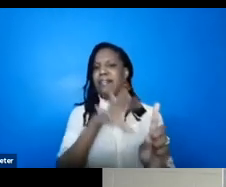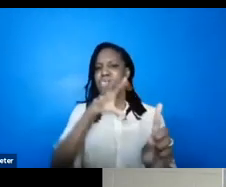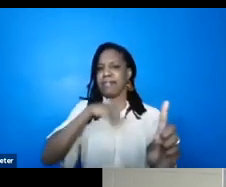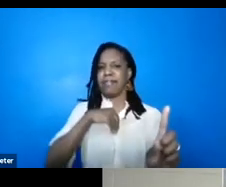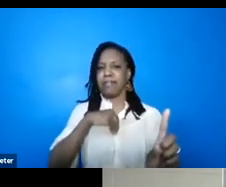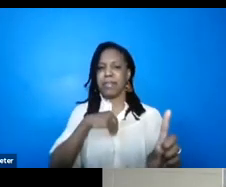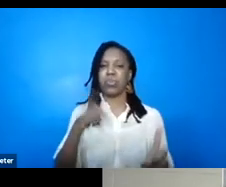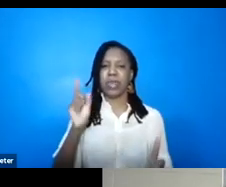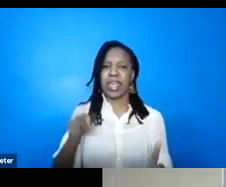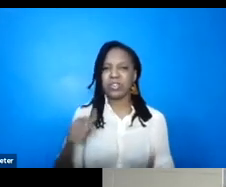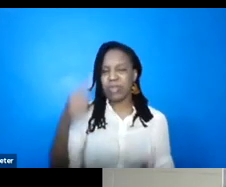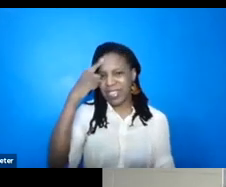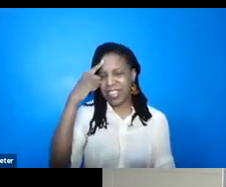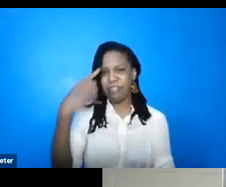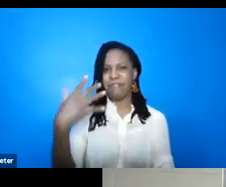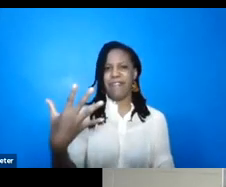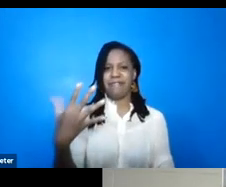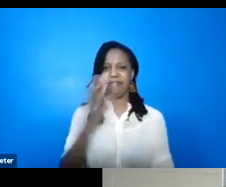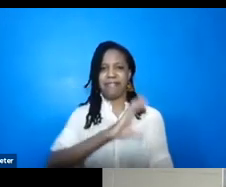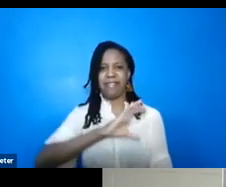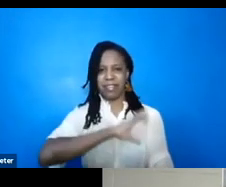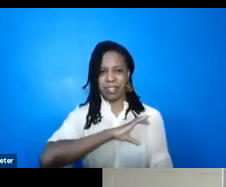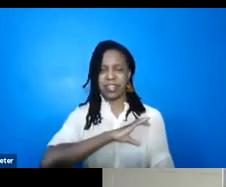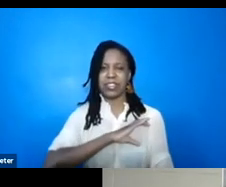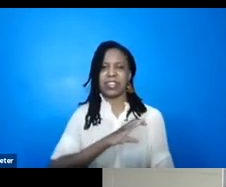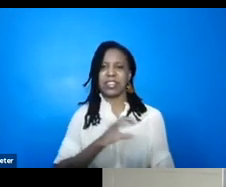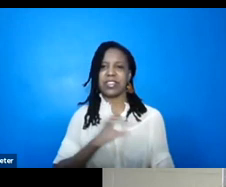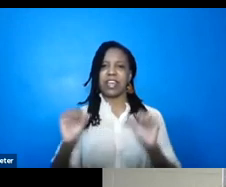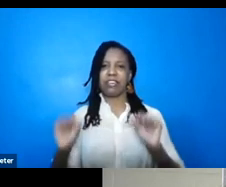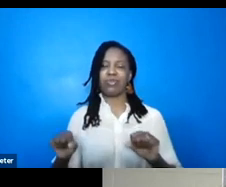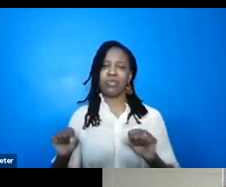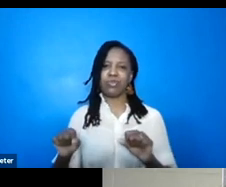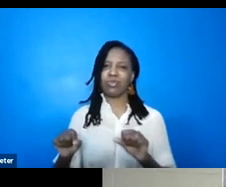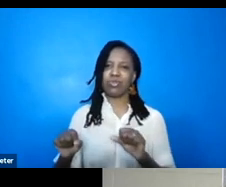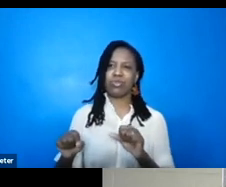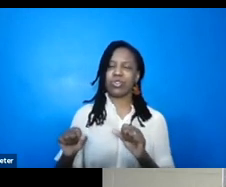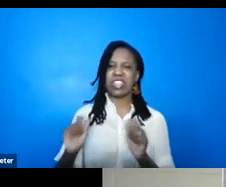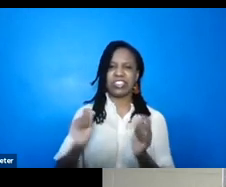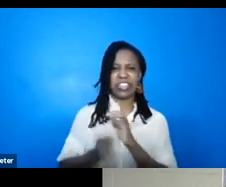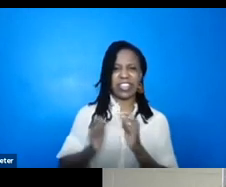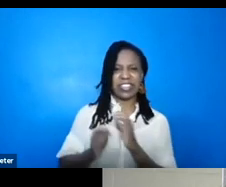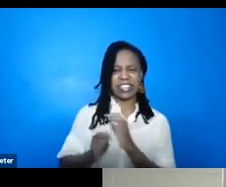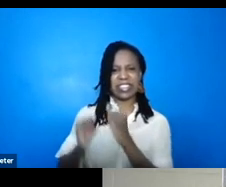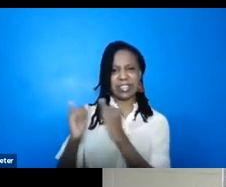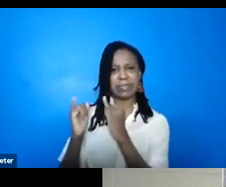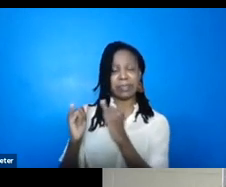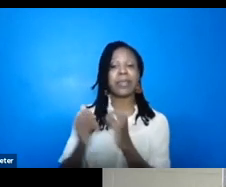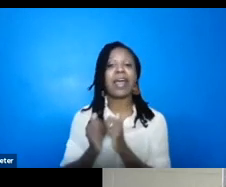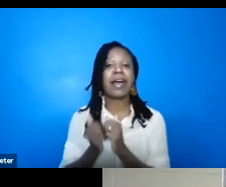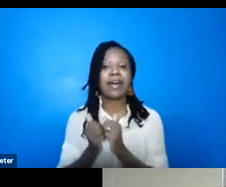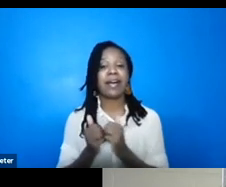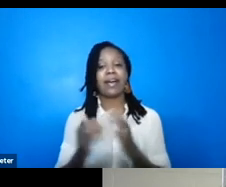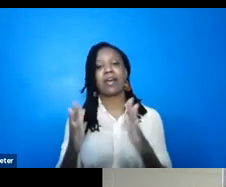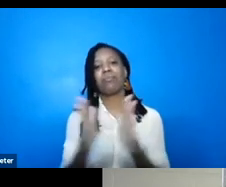with and add that into your character. So the overall goal was to help them unlearn this by reading books like